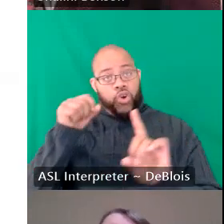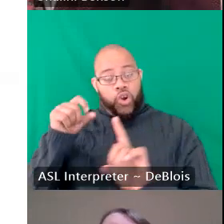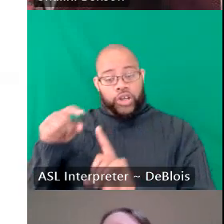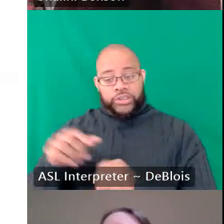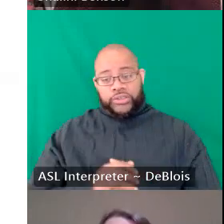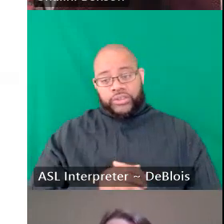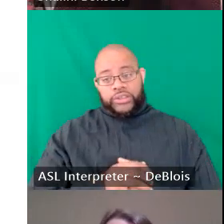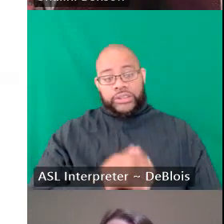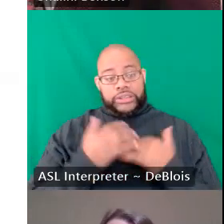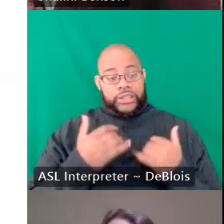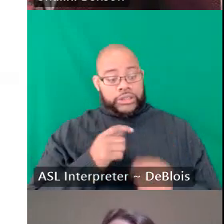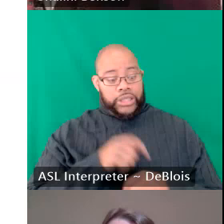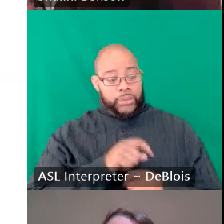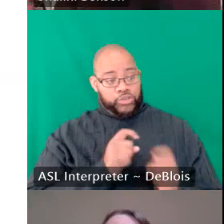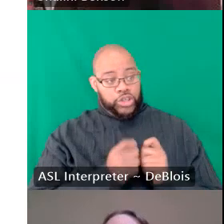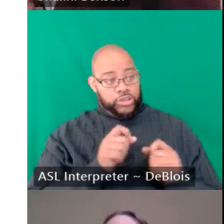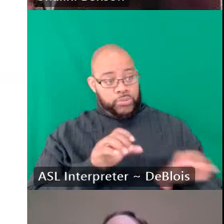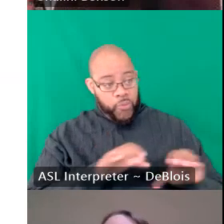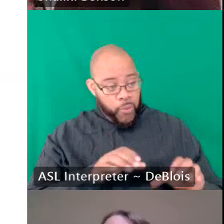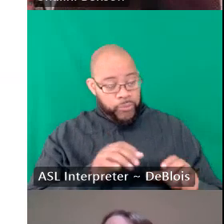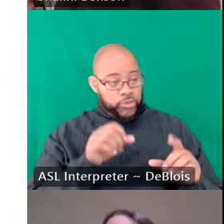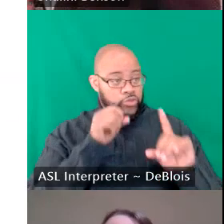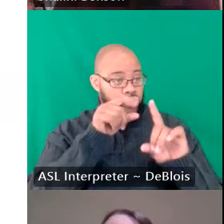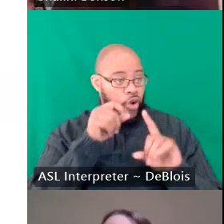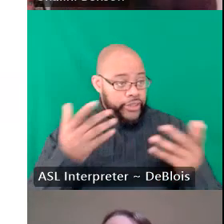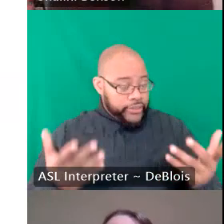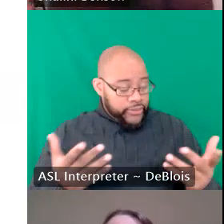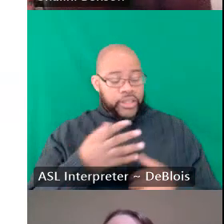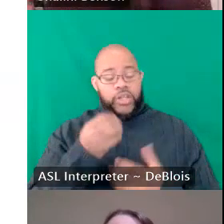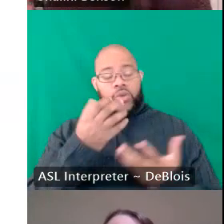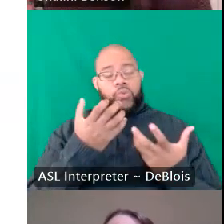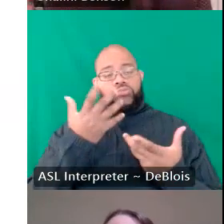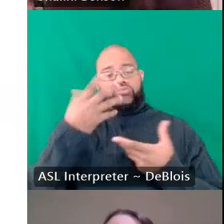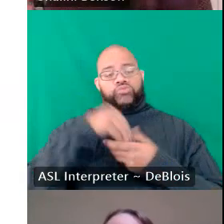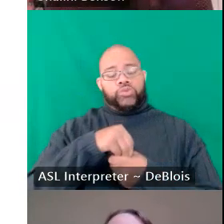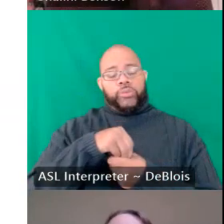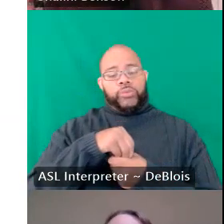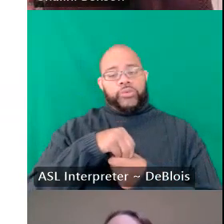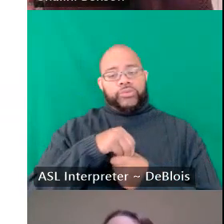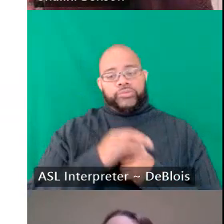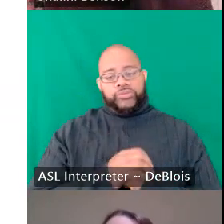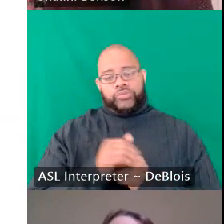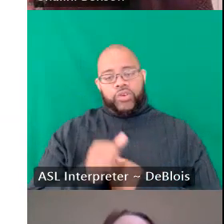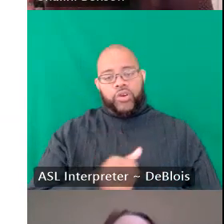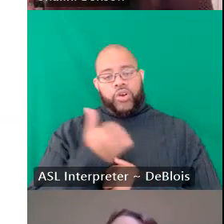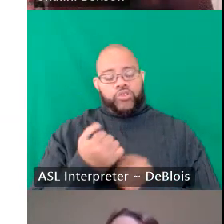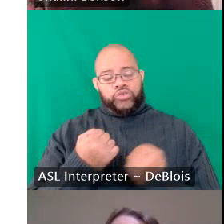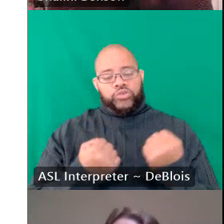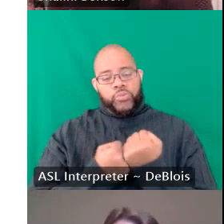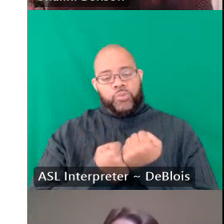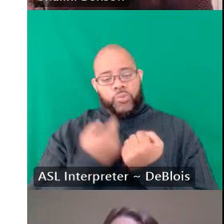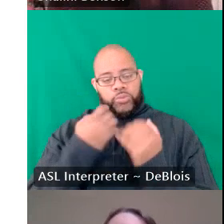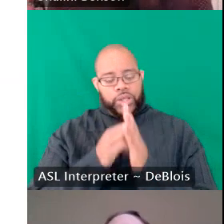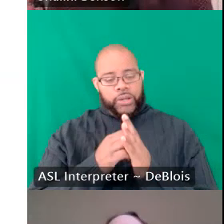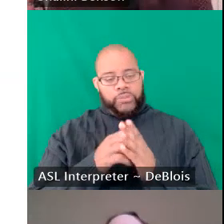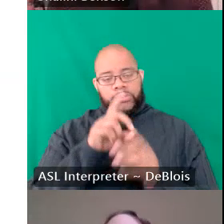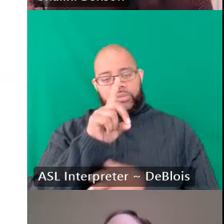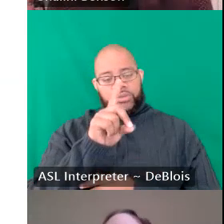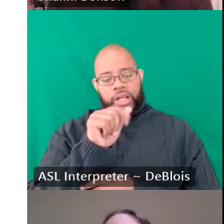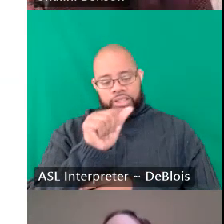Is it time to change the performance targets? And you'll want to incorporate other support, for example, data